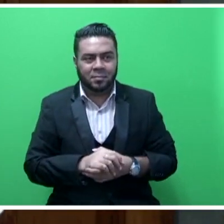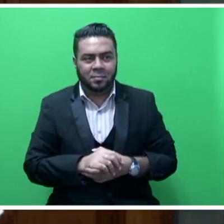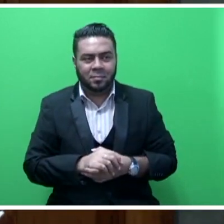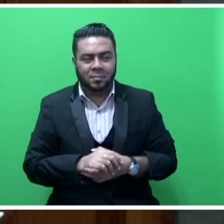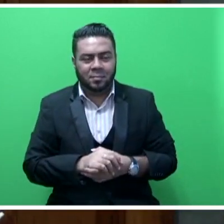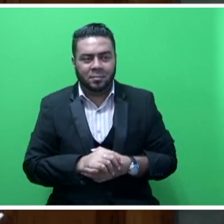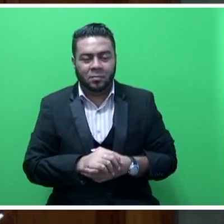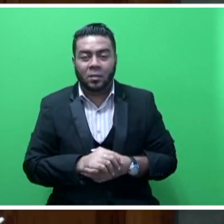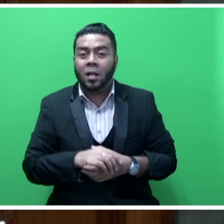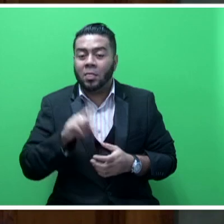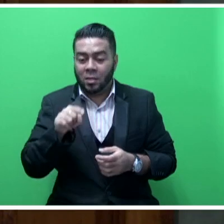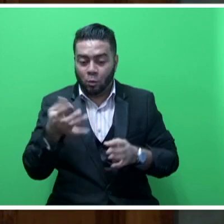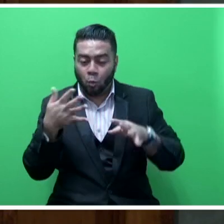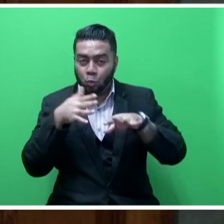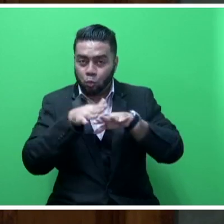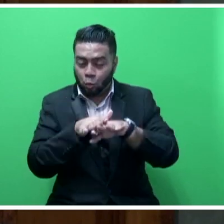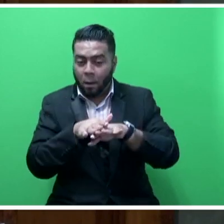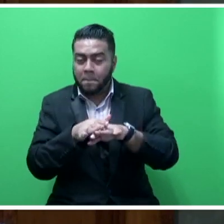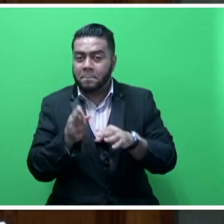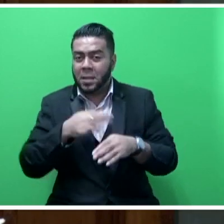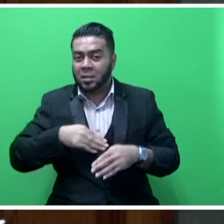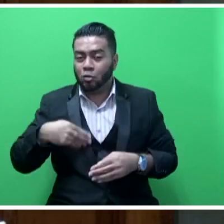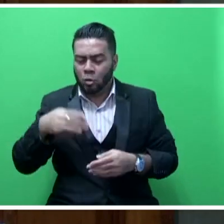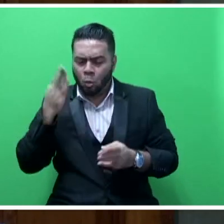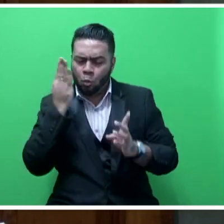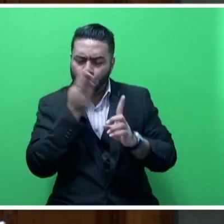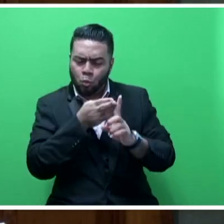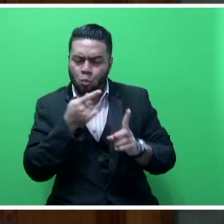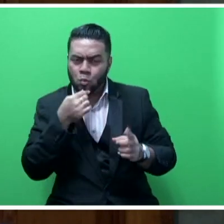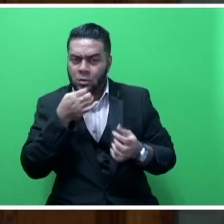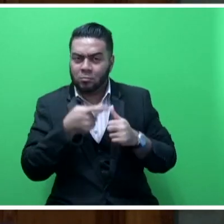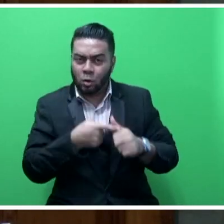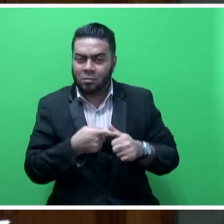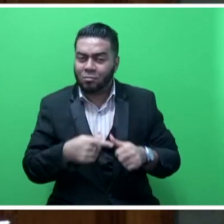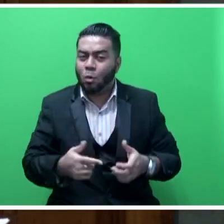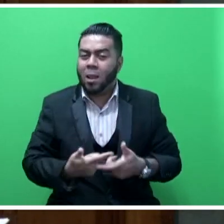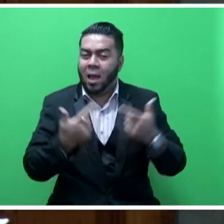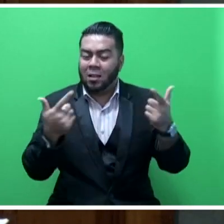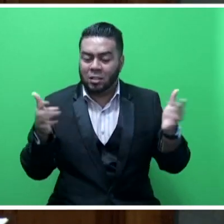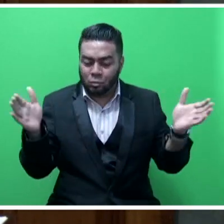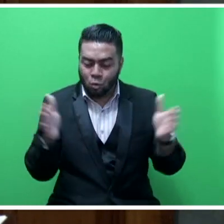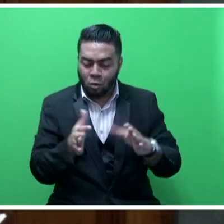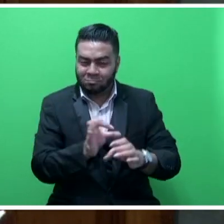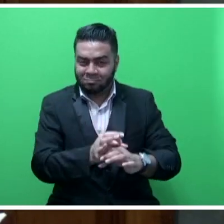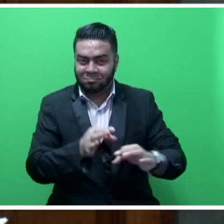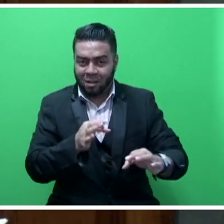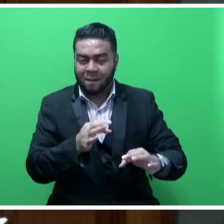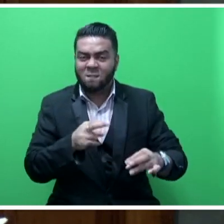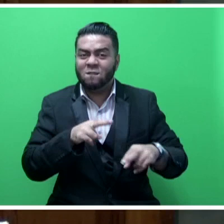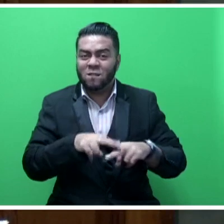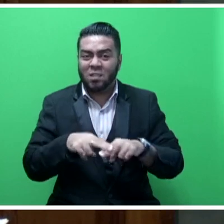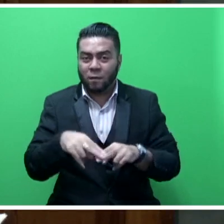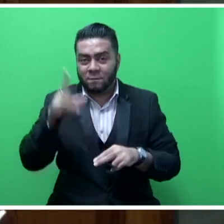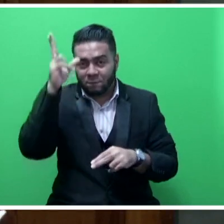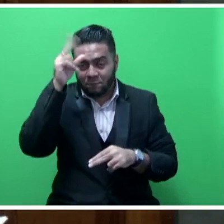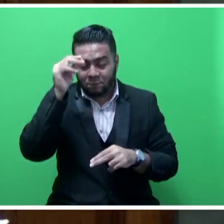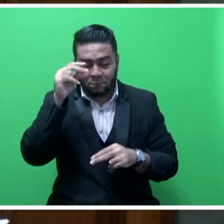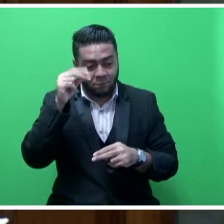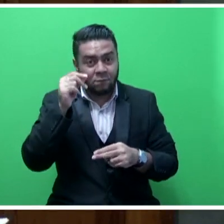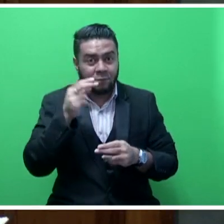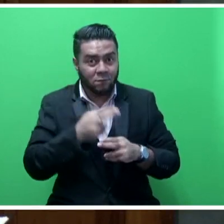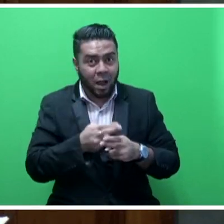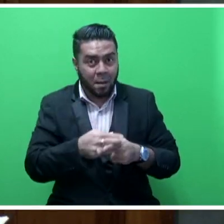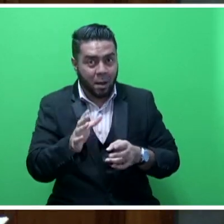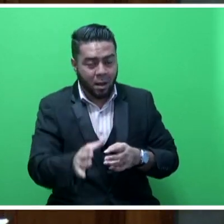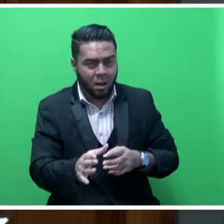with this, the Ministry's immediate response and recovery to large and small-scale aquaculture Fijian farmers is the efforts to